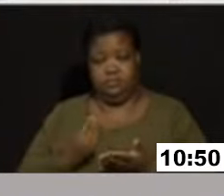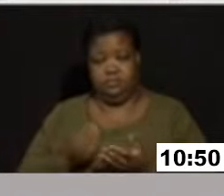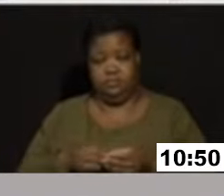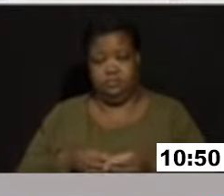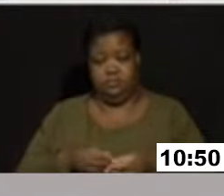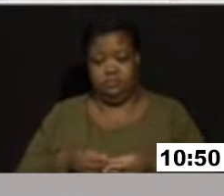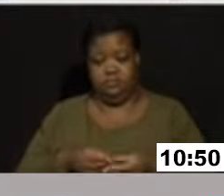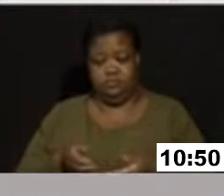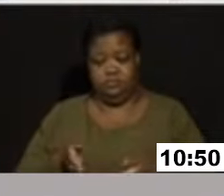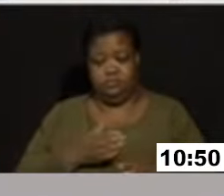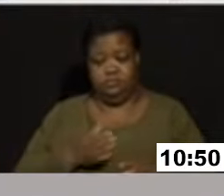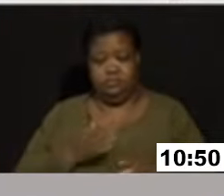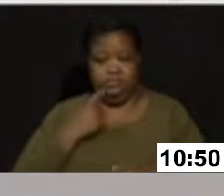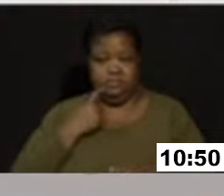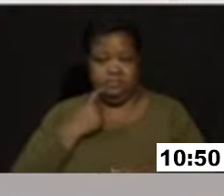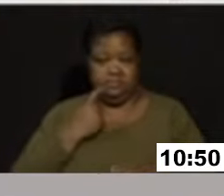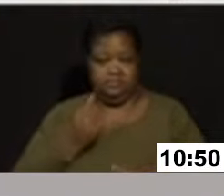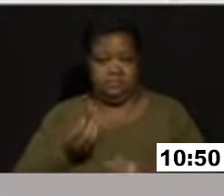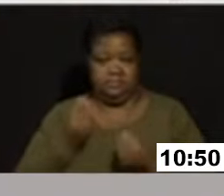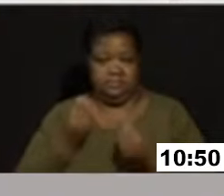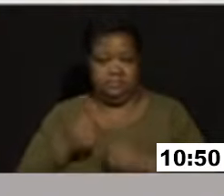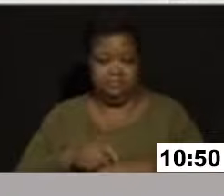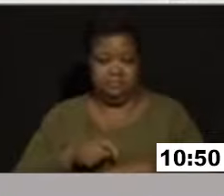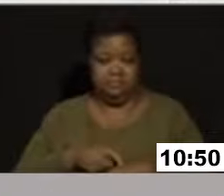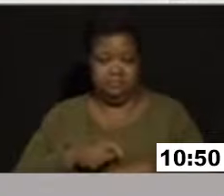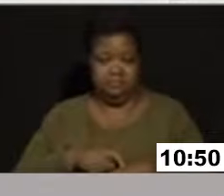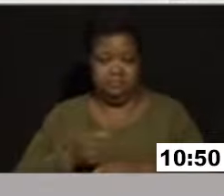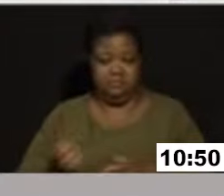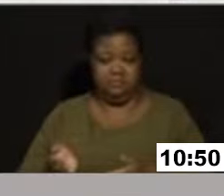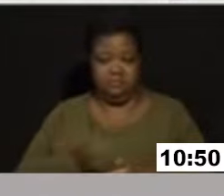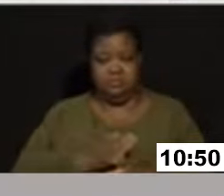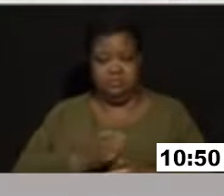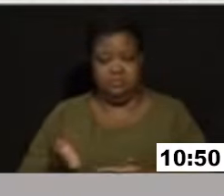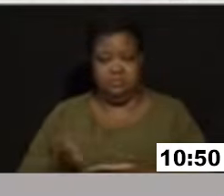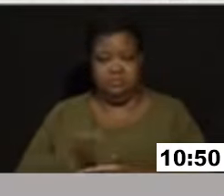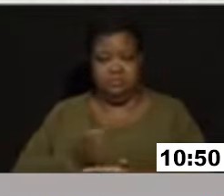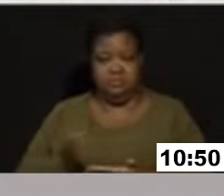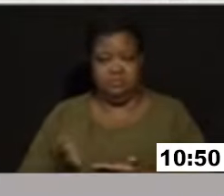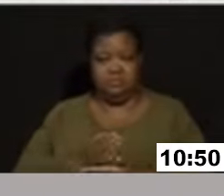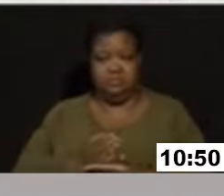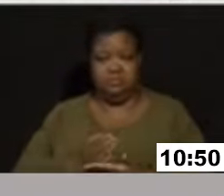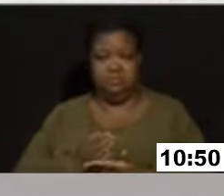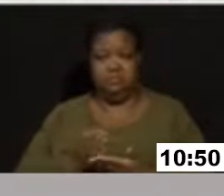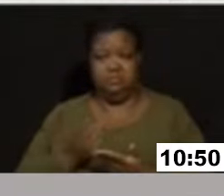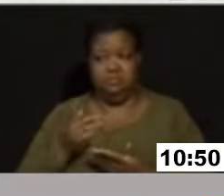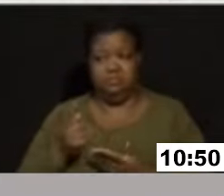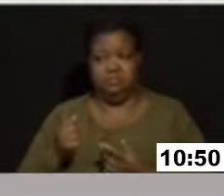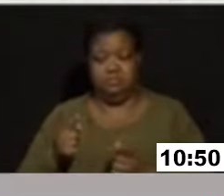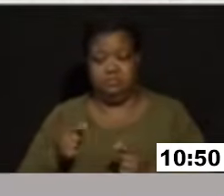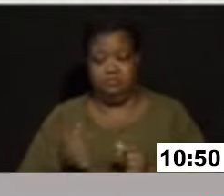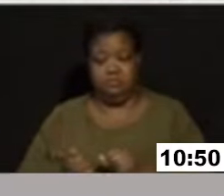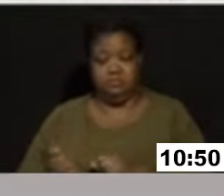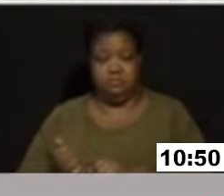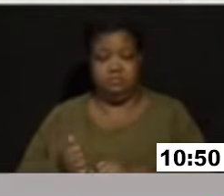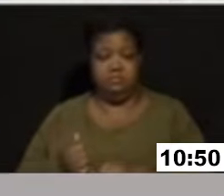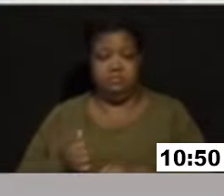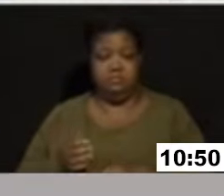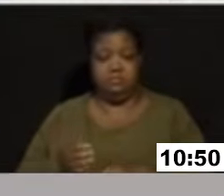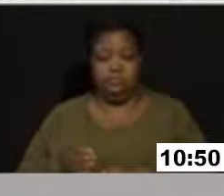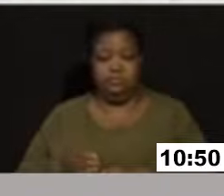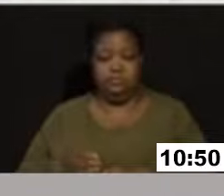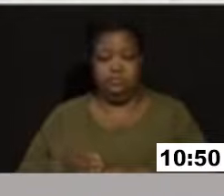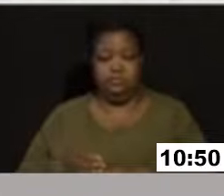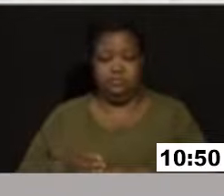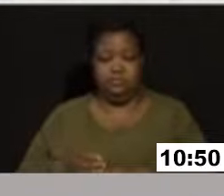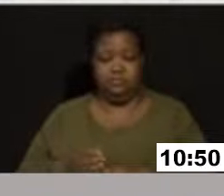going to be put. It will also shorten the time spent with Mr. Ngcuka and how long we'll need to come back on the adjourned day